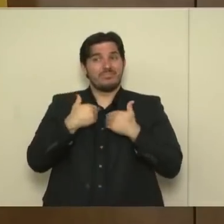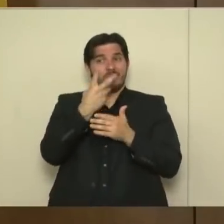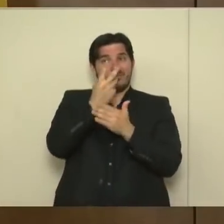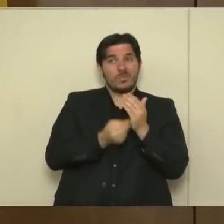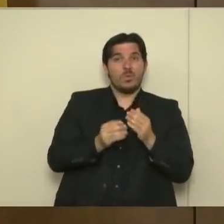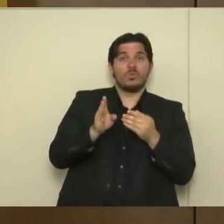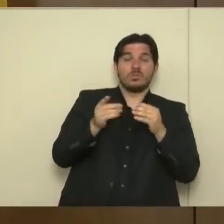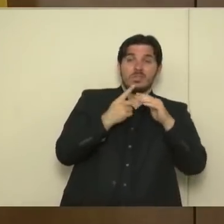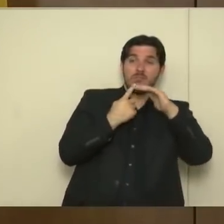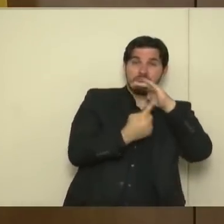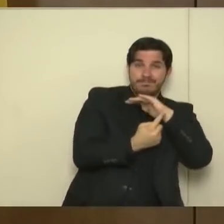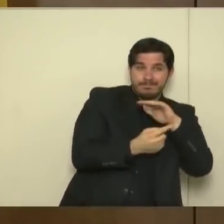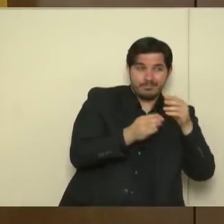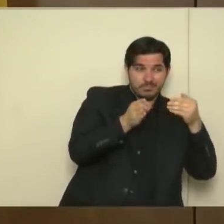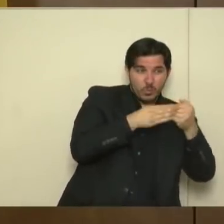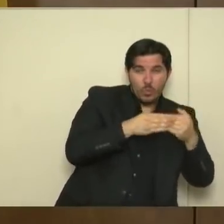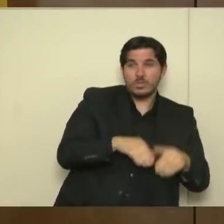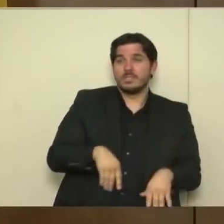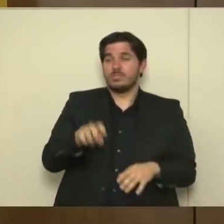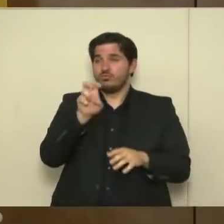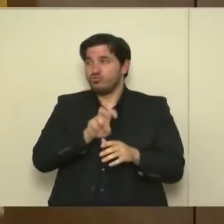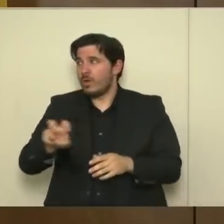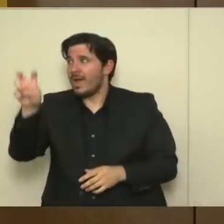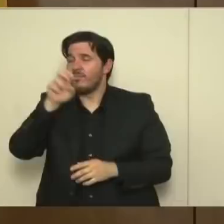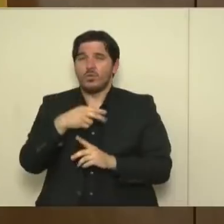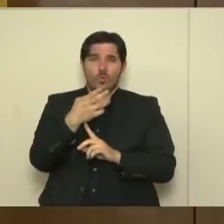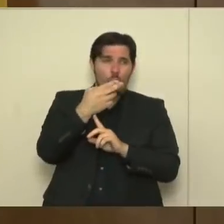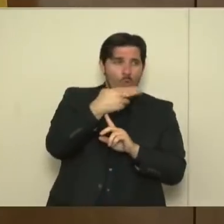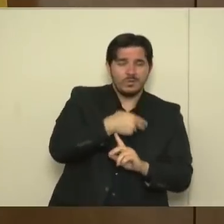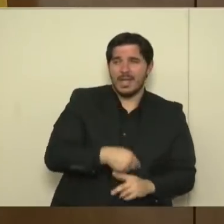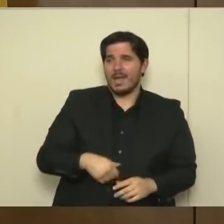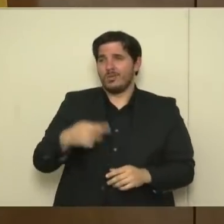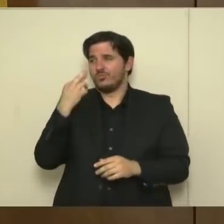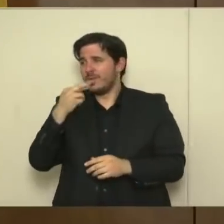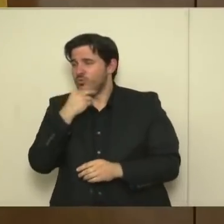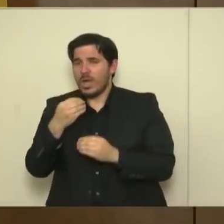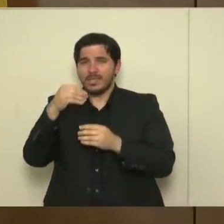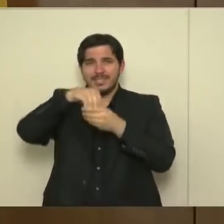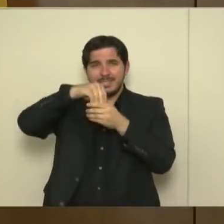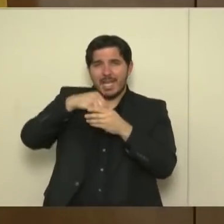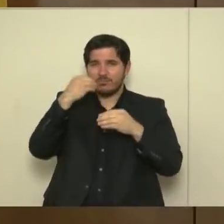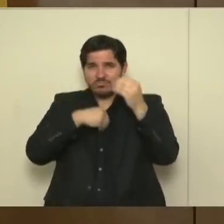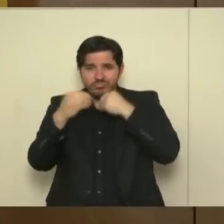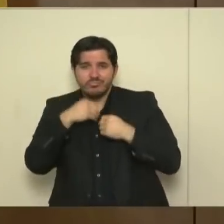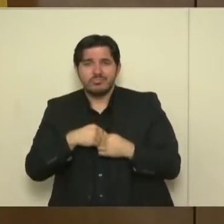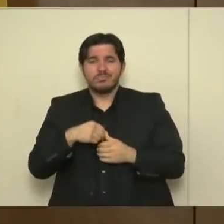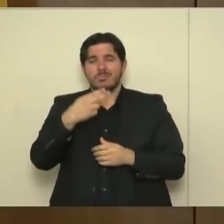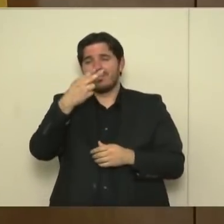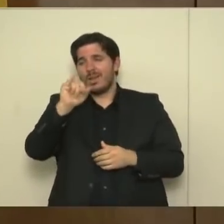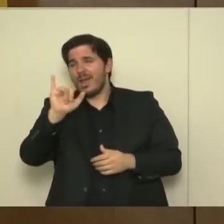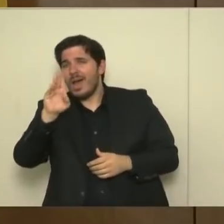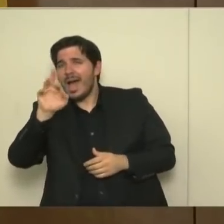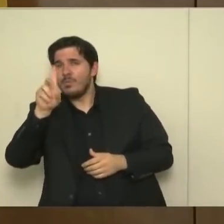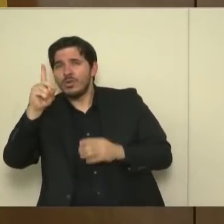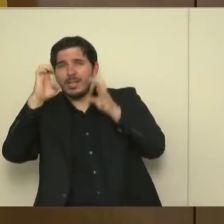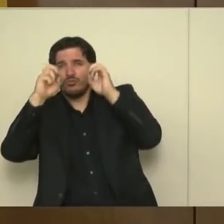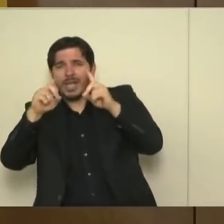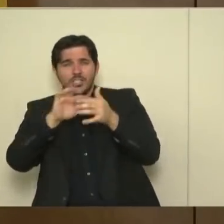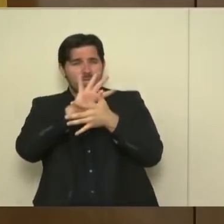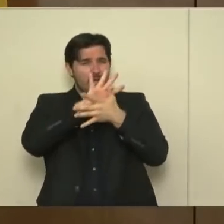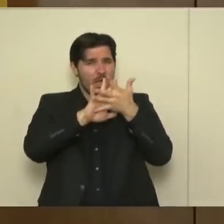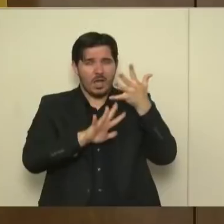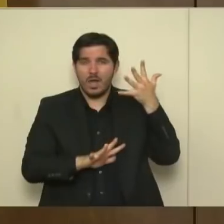quarantine, travel, lodging, in-person dining, went to the hybrid model for education. They are